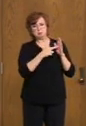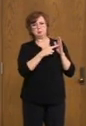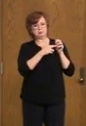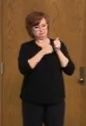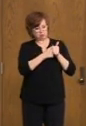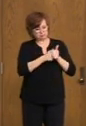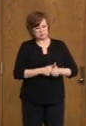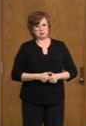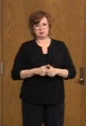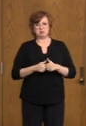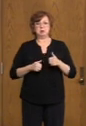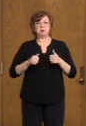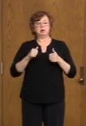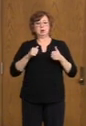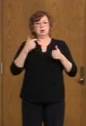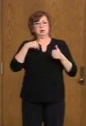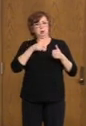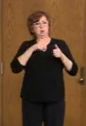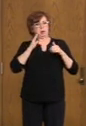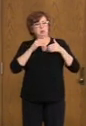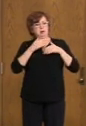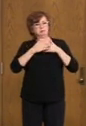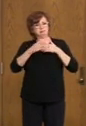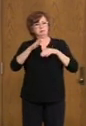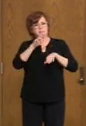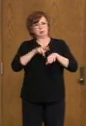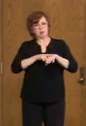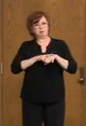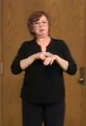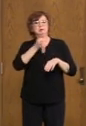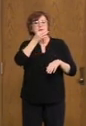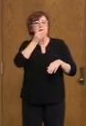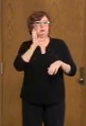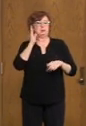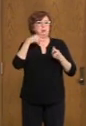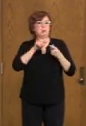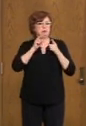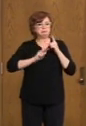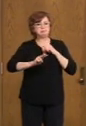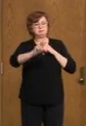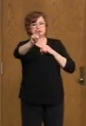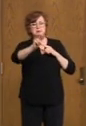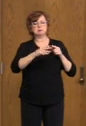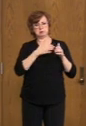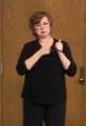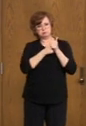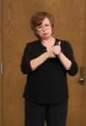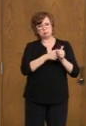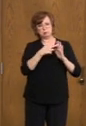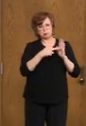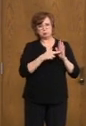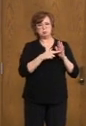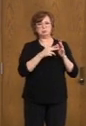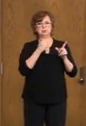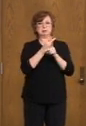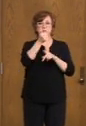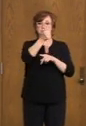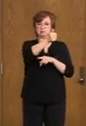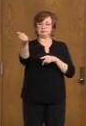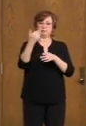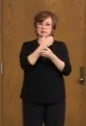then, I'm asking everyone to keep following all of these public health orders that are in place. Keep yourselves safe, keep those around you